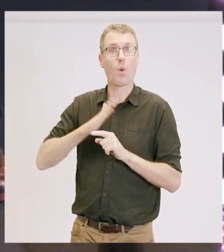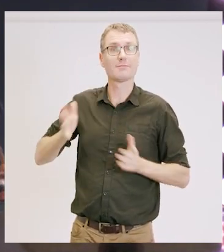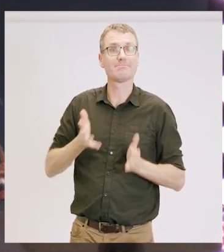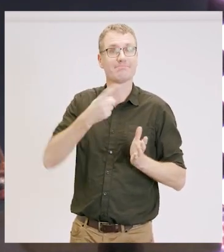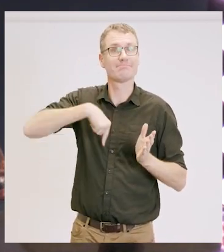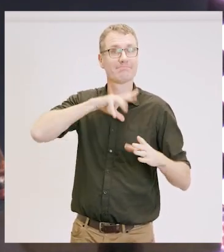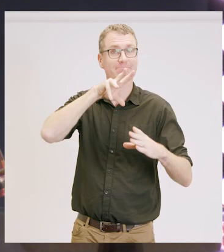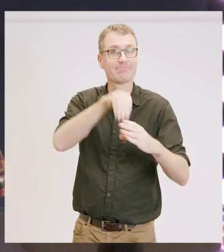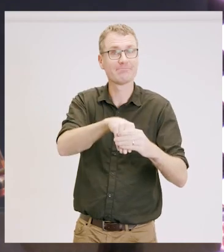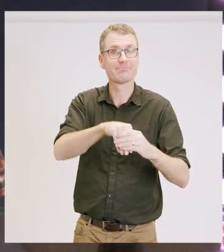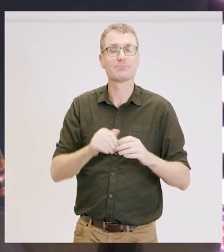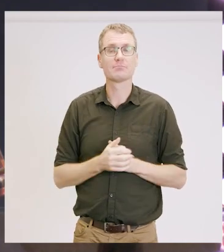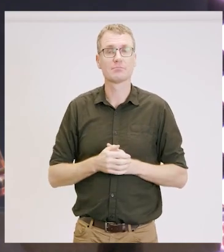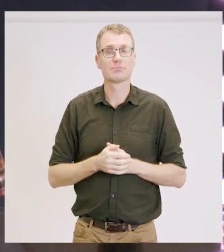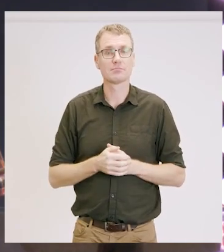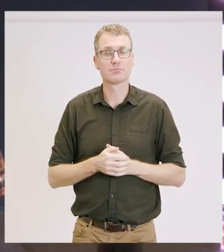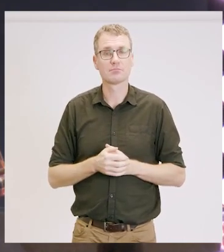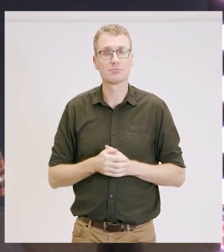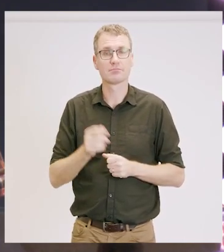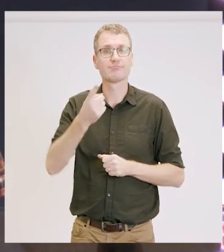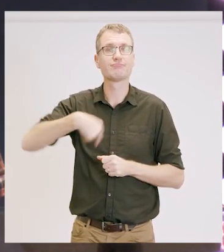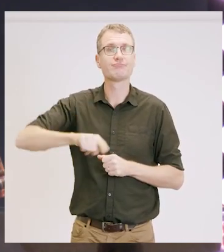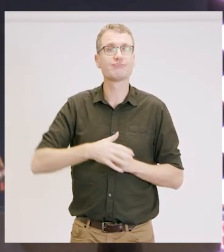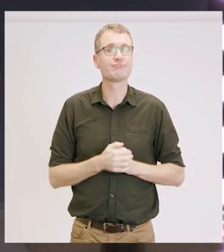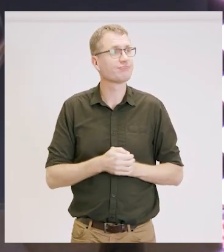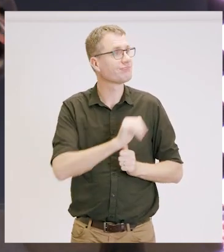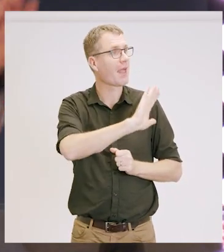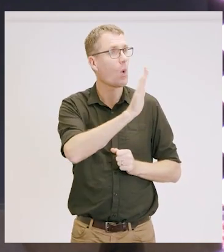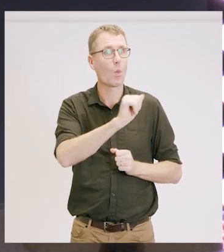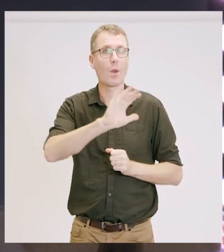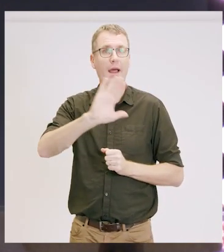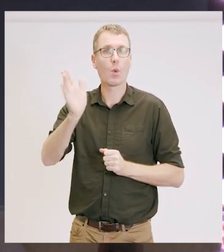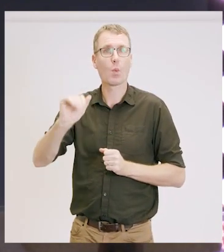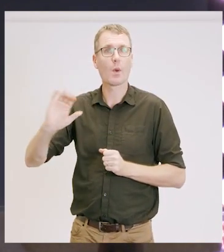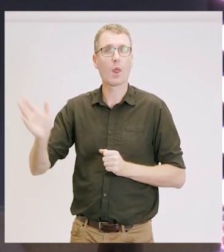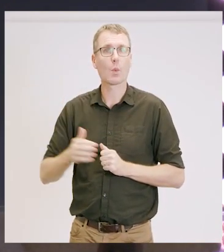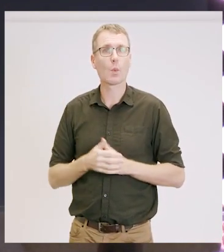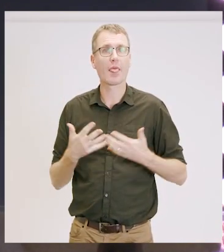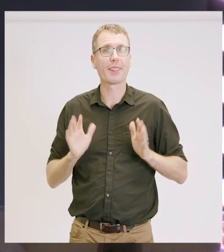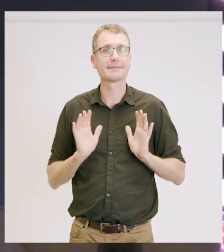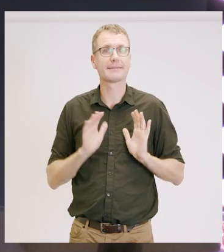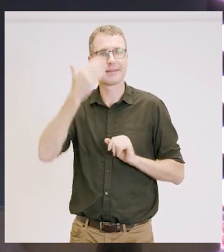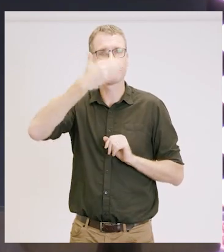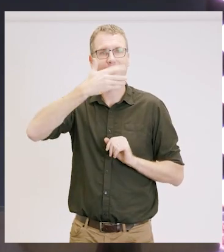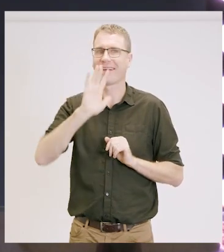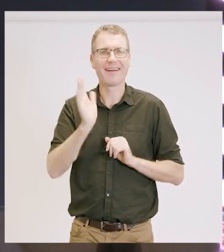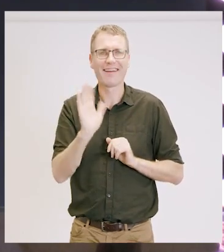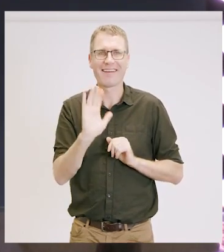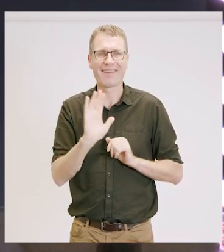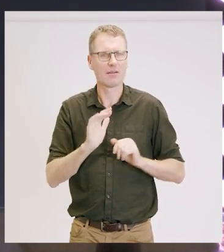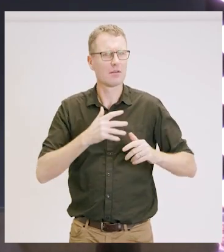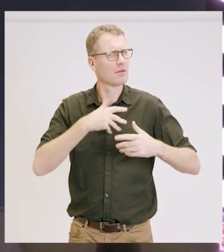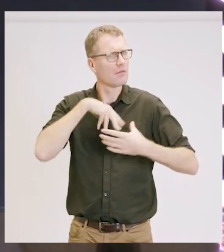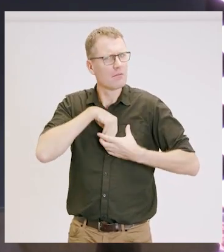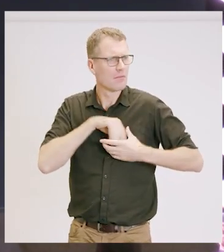Spirit is inviting us into. He's inviting us to come along and not just treat this like a picture theatre where we all just sort of wave generically to